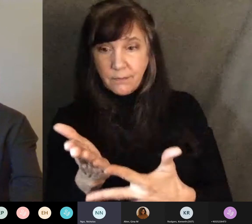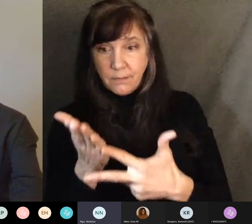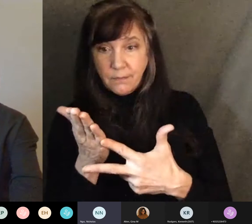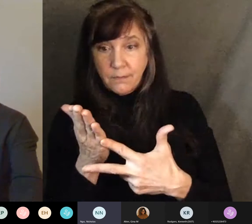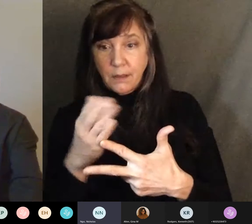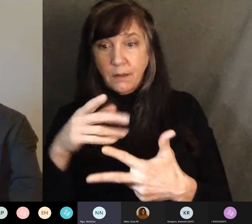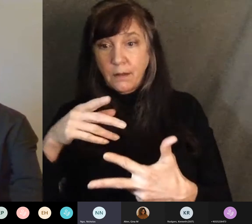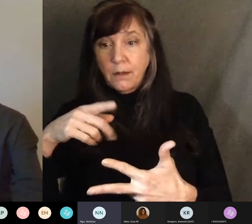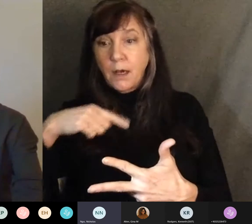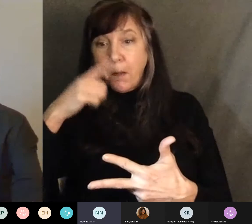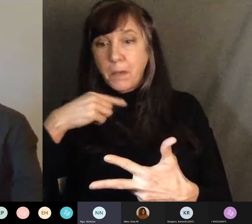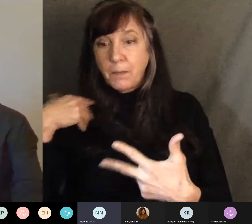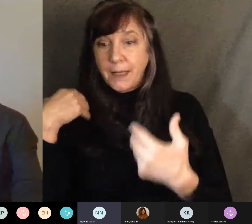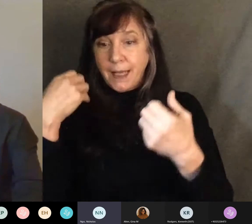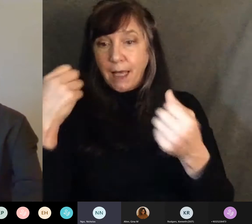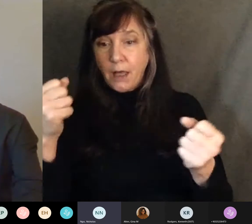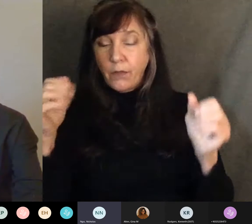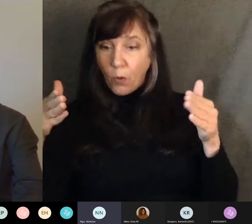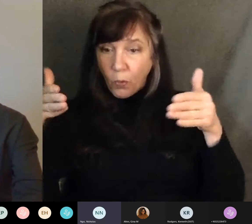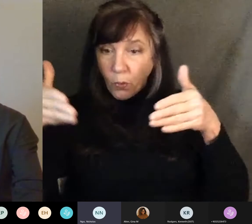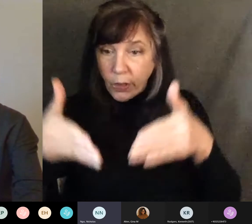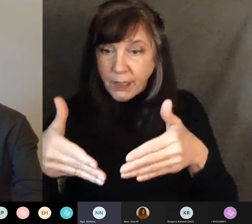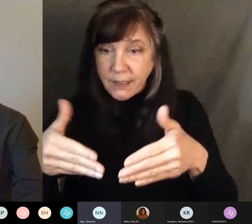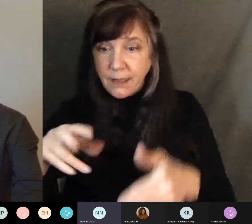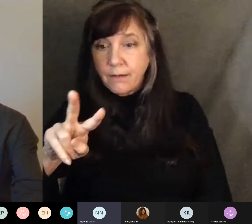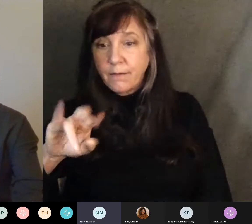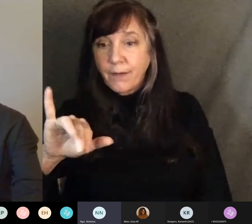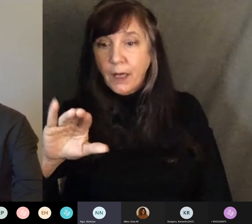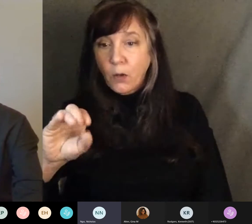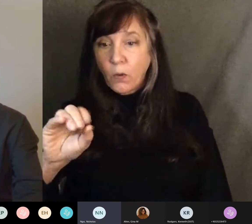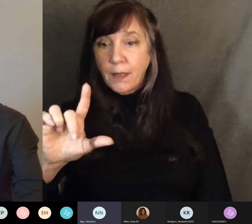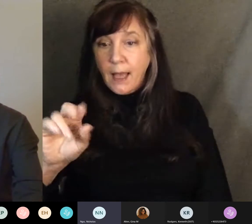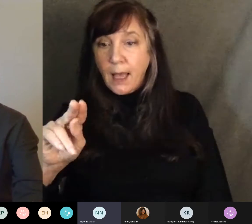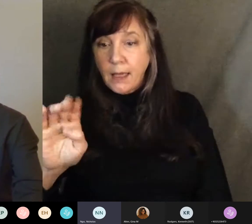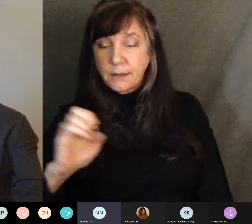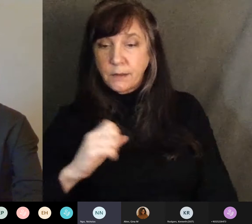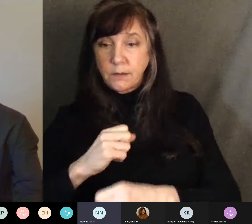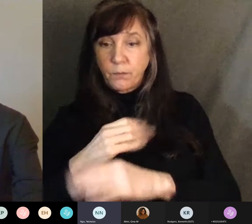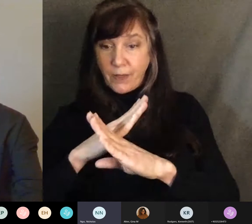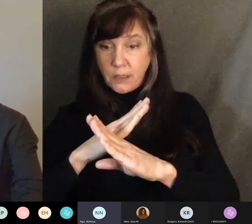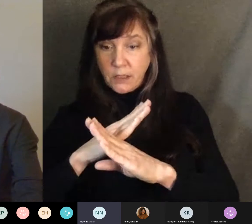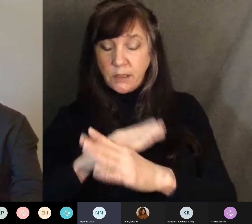health oriented violence prevention. And the next is policy reforms